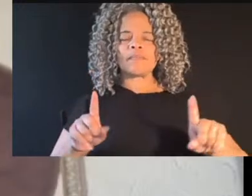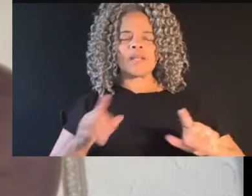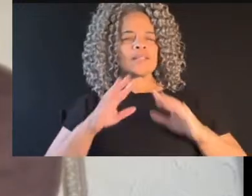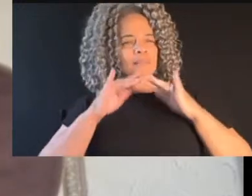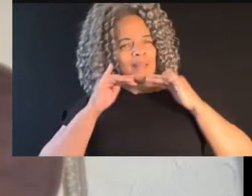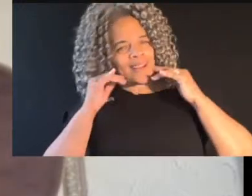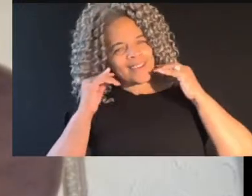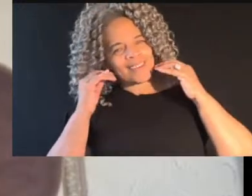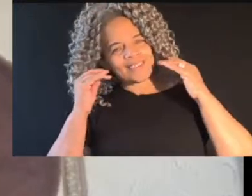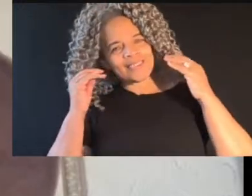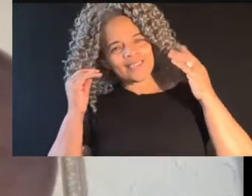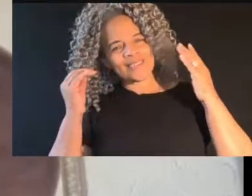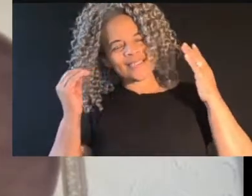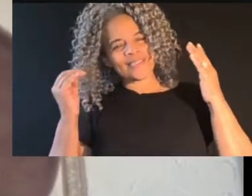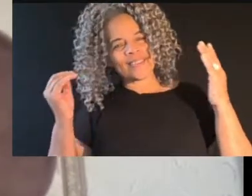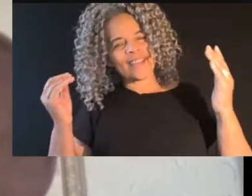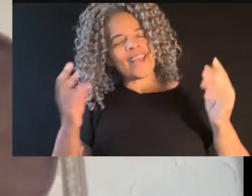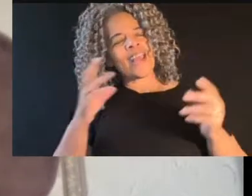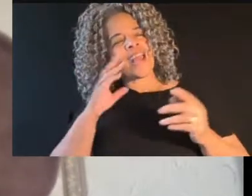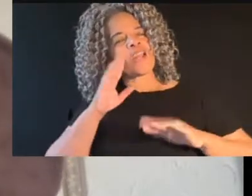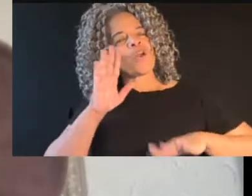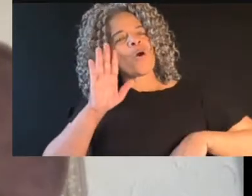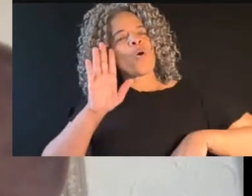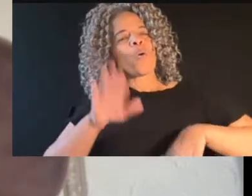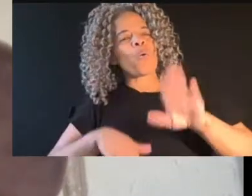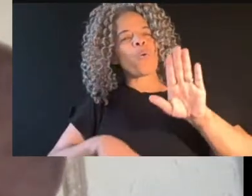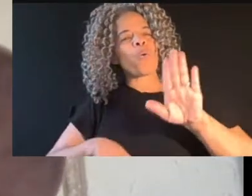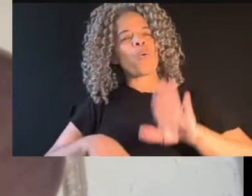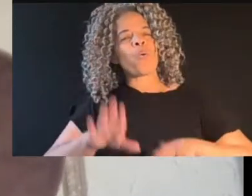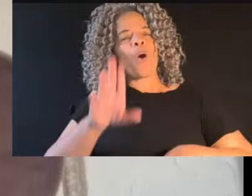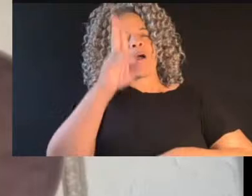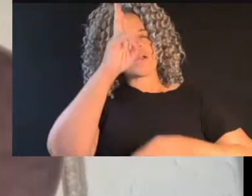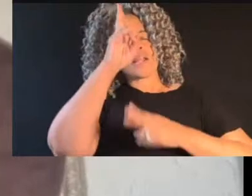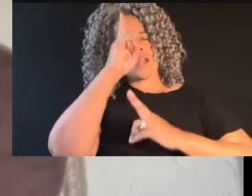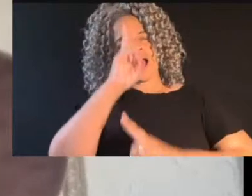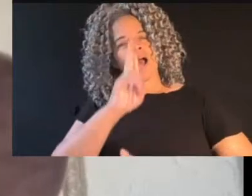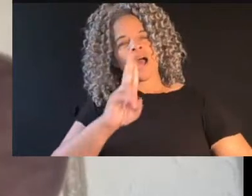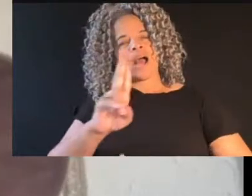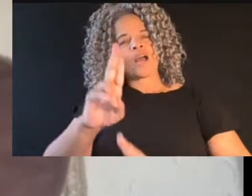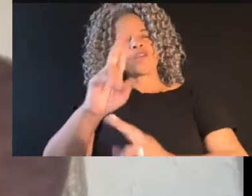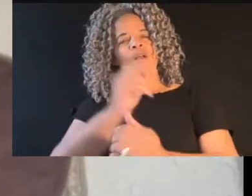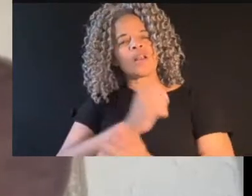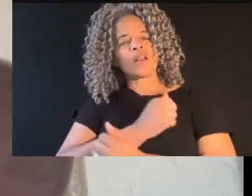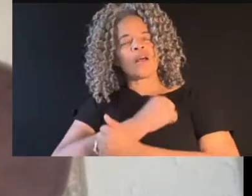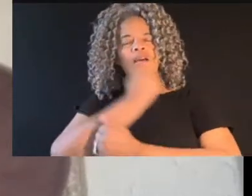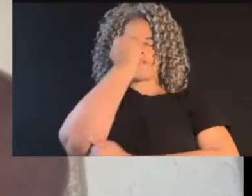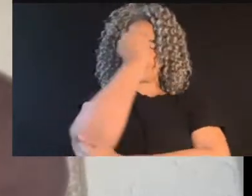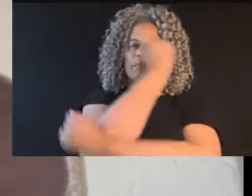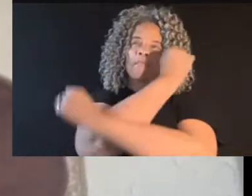Smile and walk in honor of love imagined.